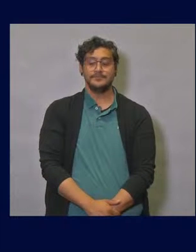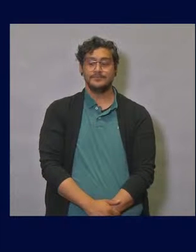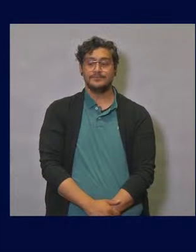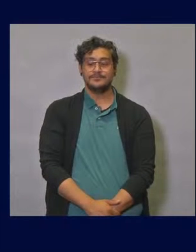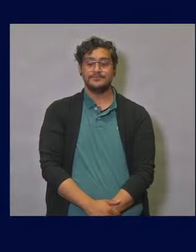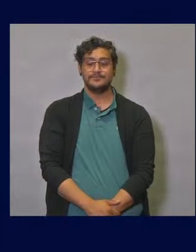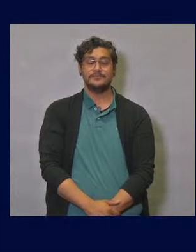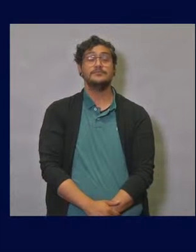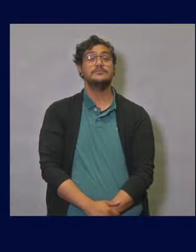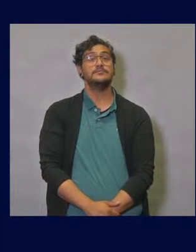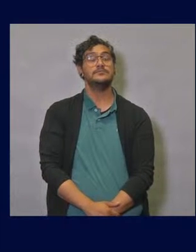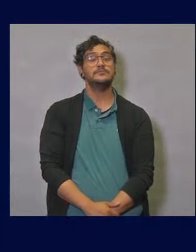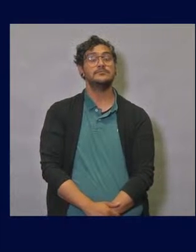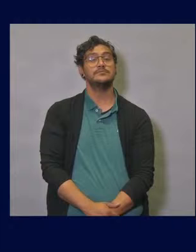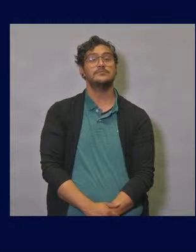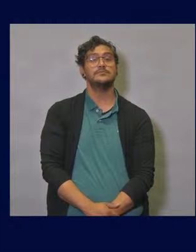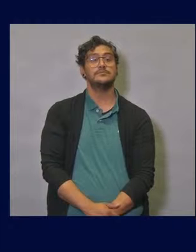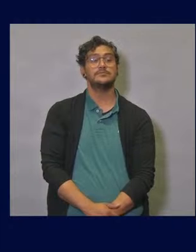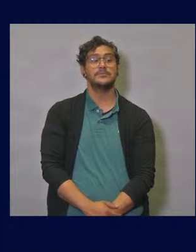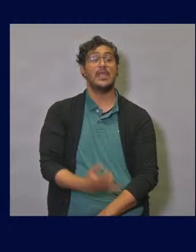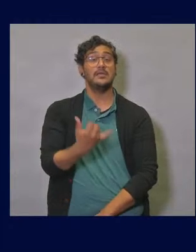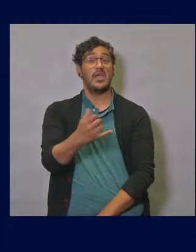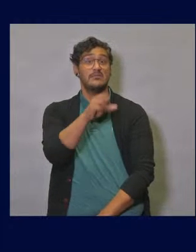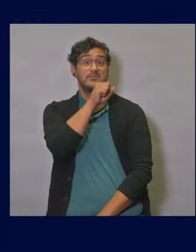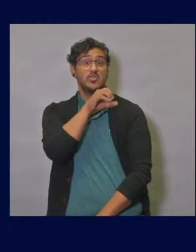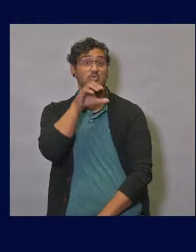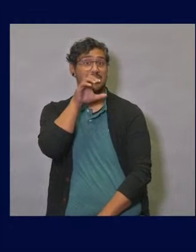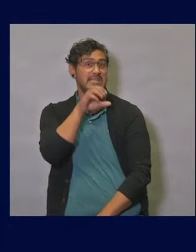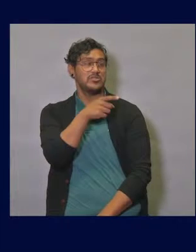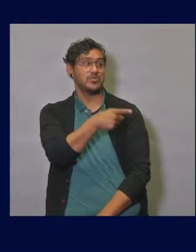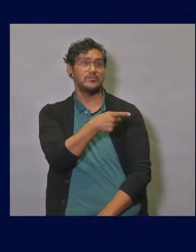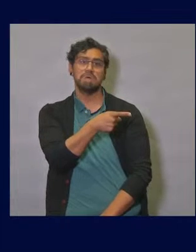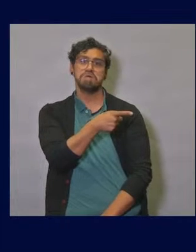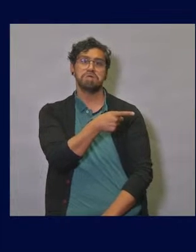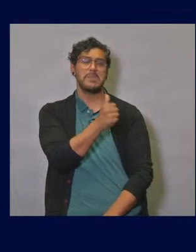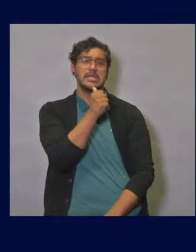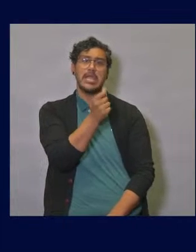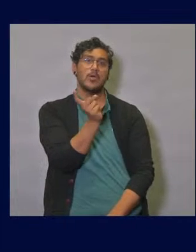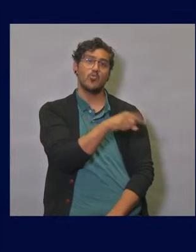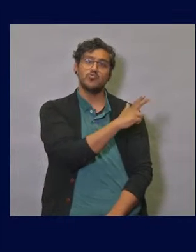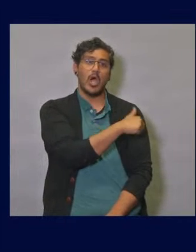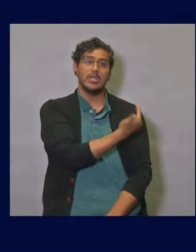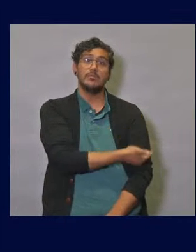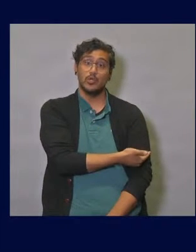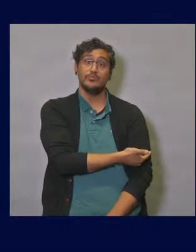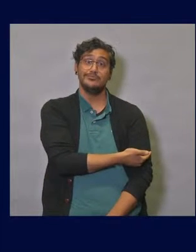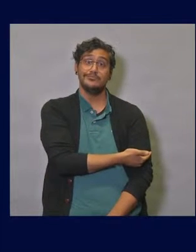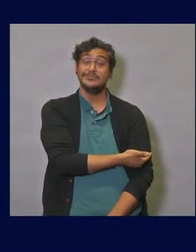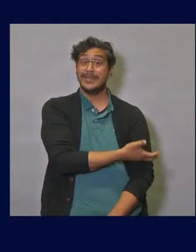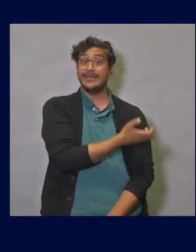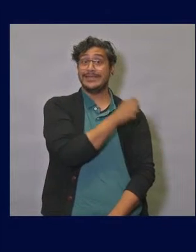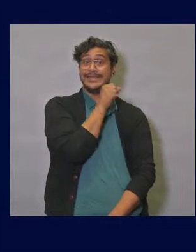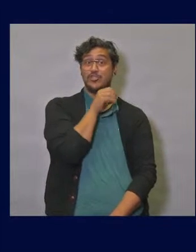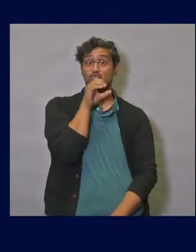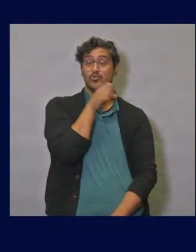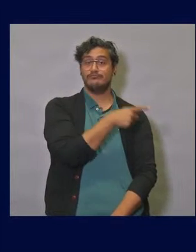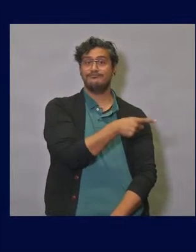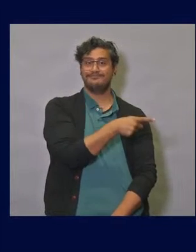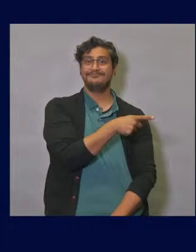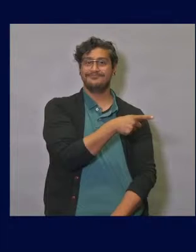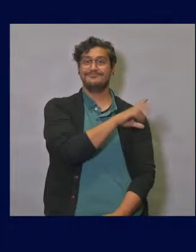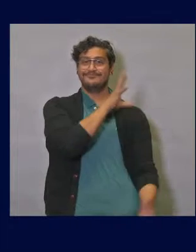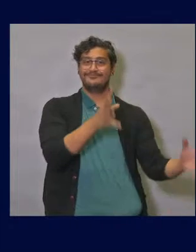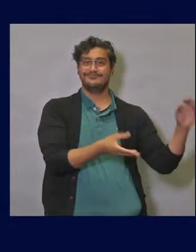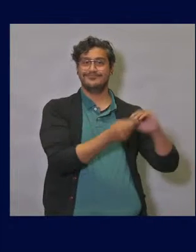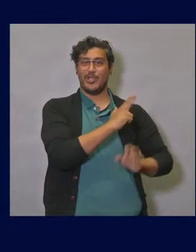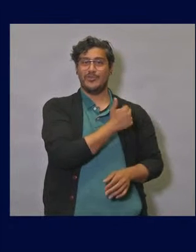fewer COVID-infected seniors are now being hospitalized, seniors make up a smaller share of all COVID hospitalizations.